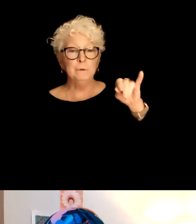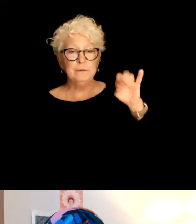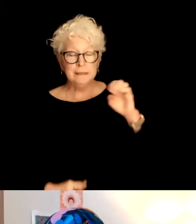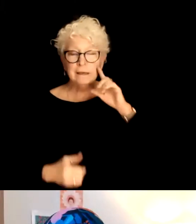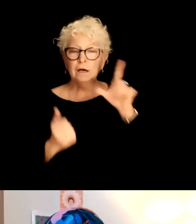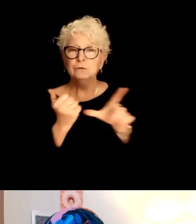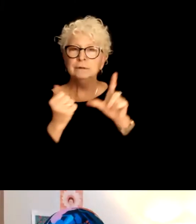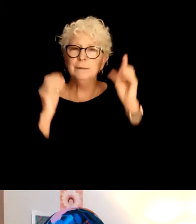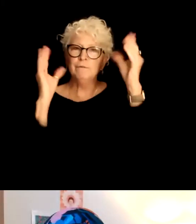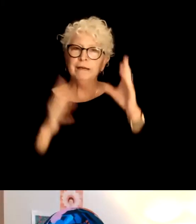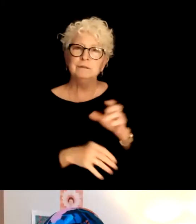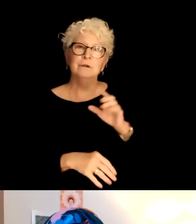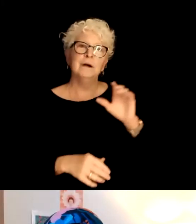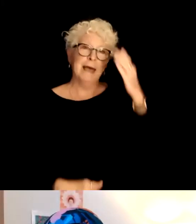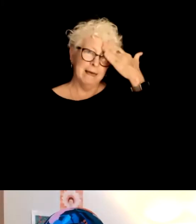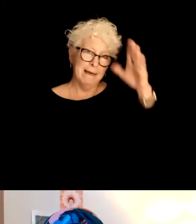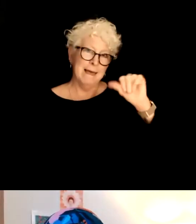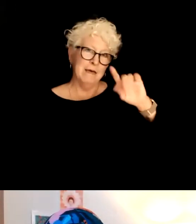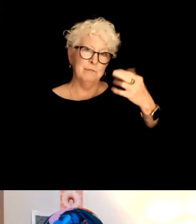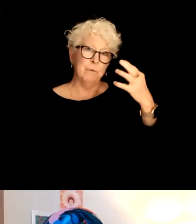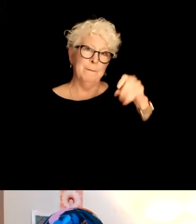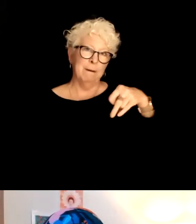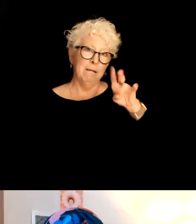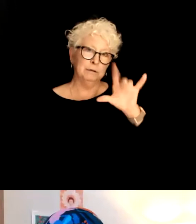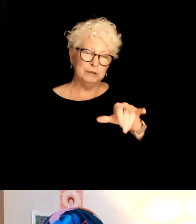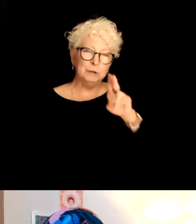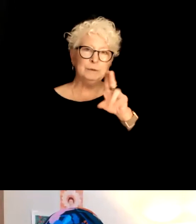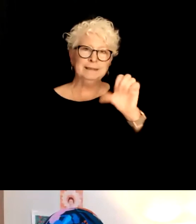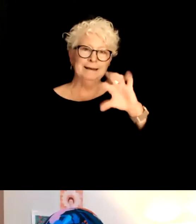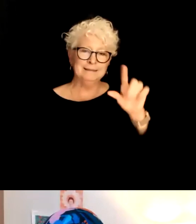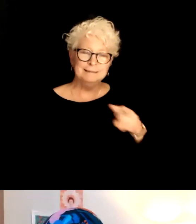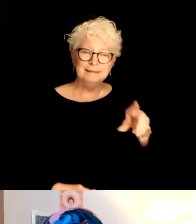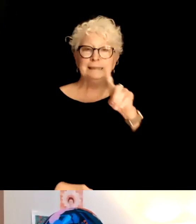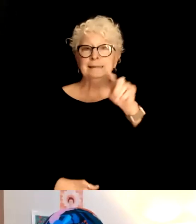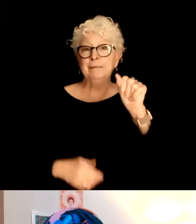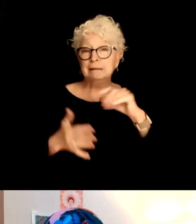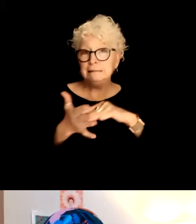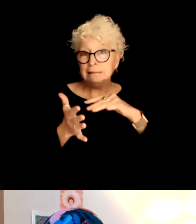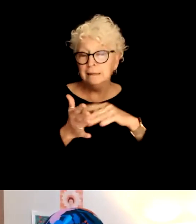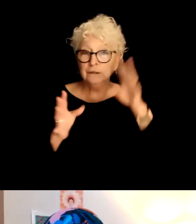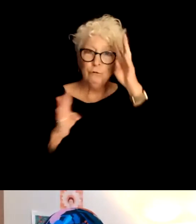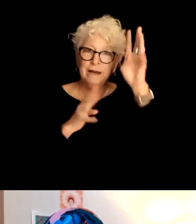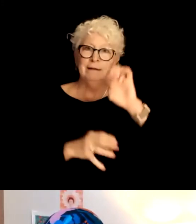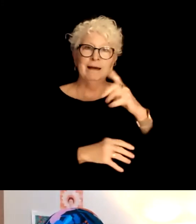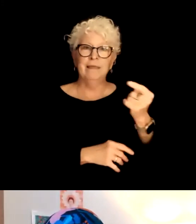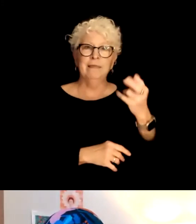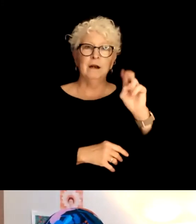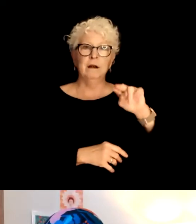at UC Santa Cruz, where she teaches about feminist theory, disability studies, and creative ethnography.